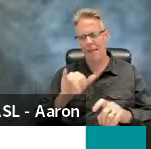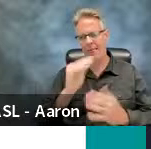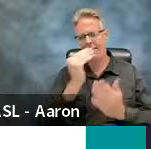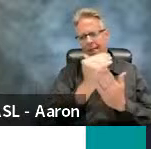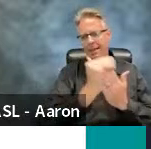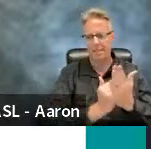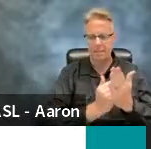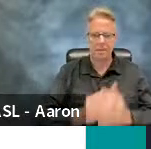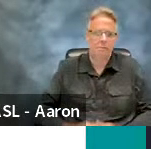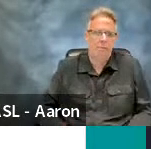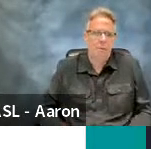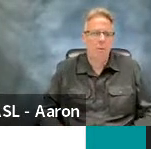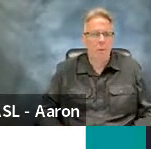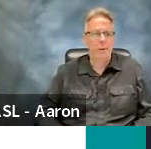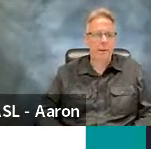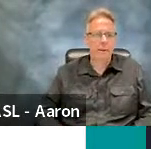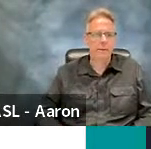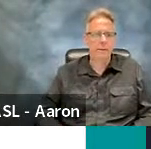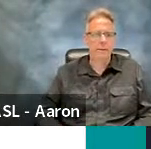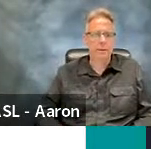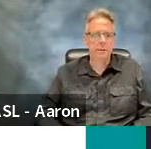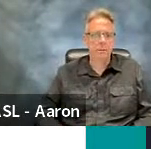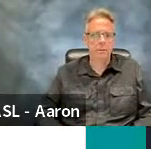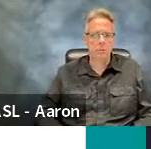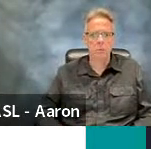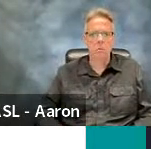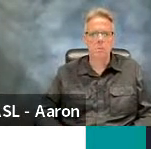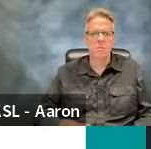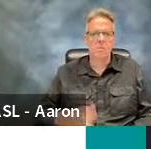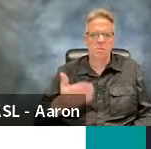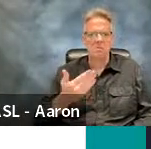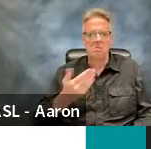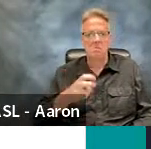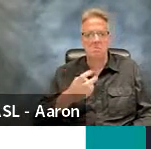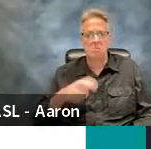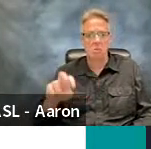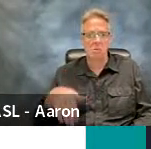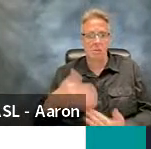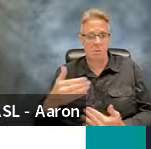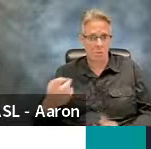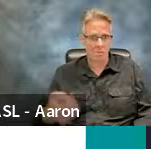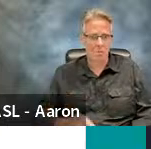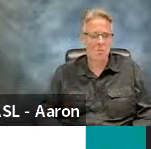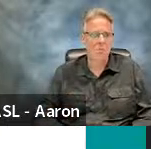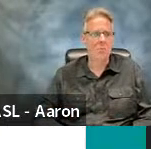all of them. Go ahead and switch to the next slide.